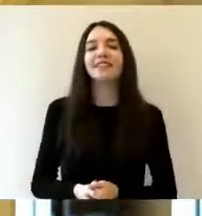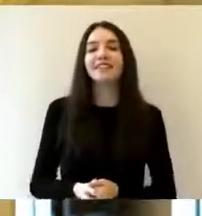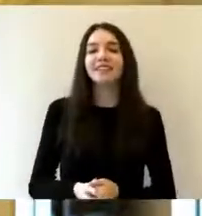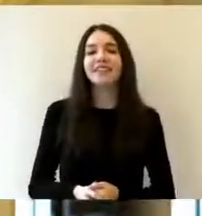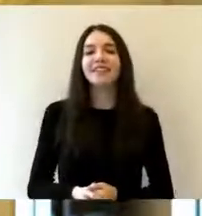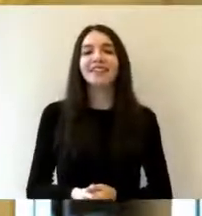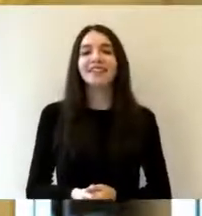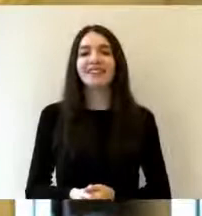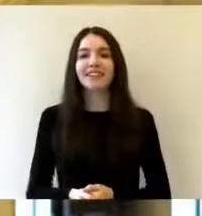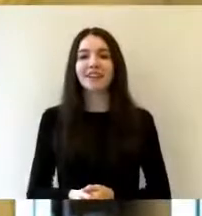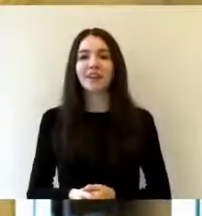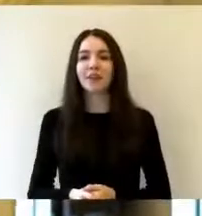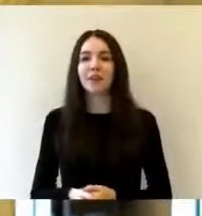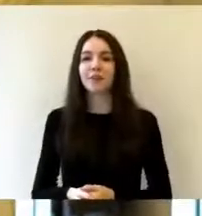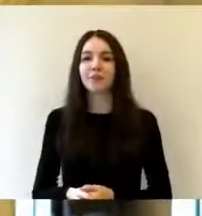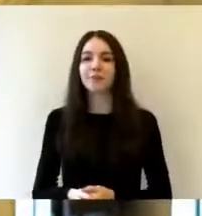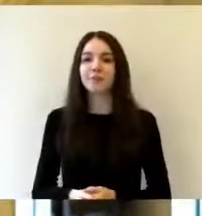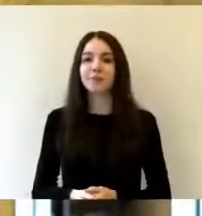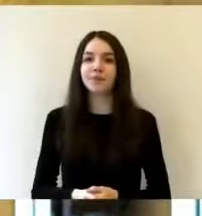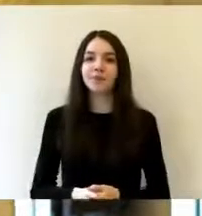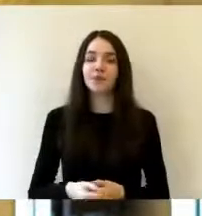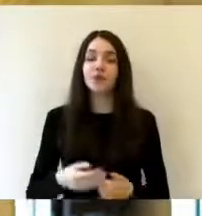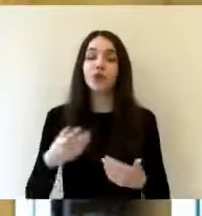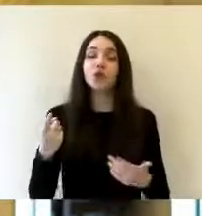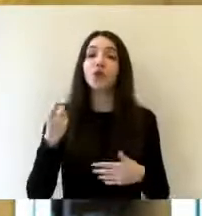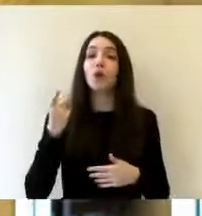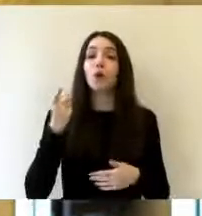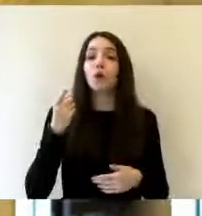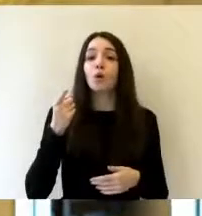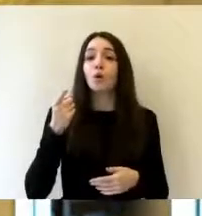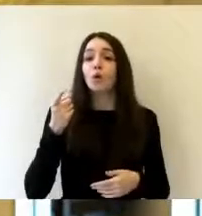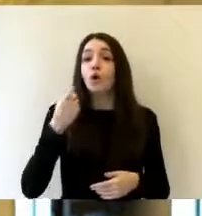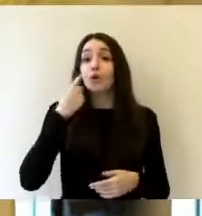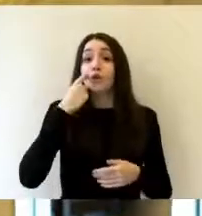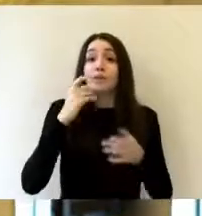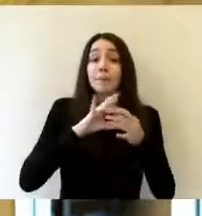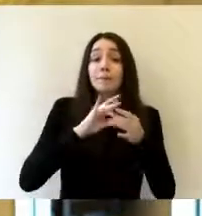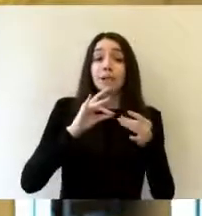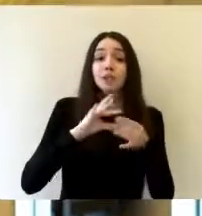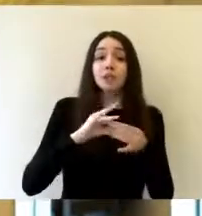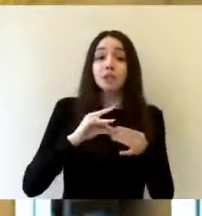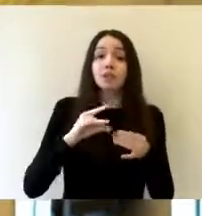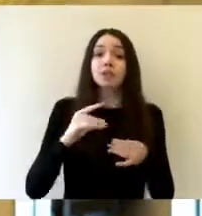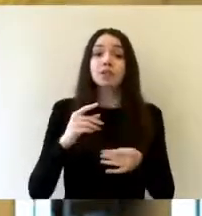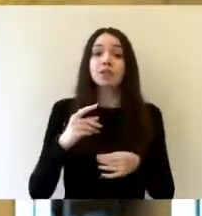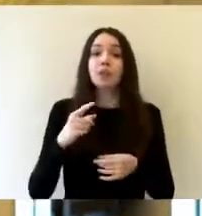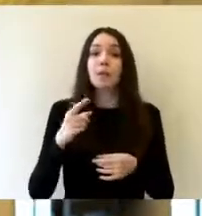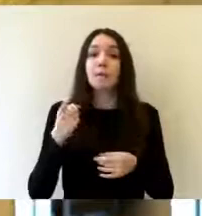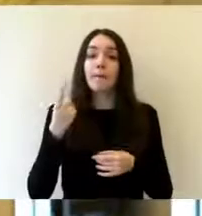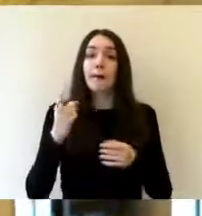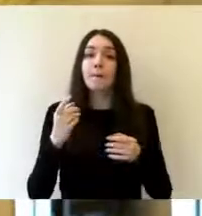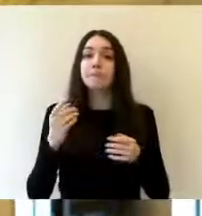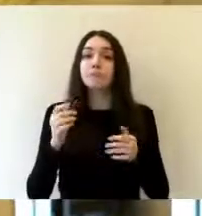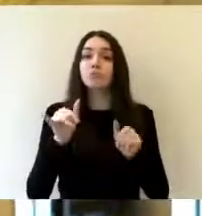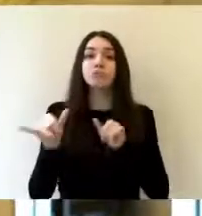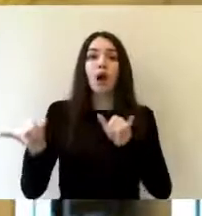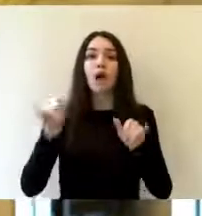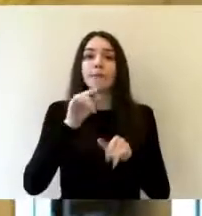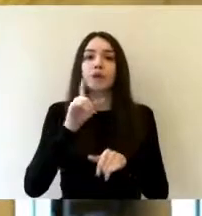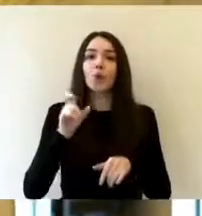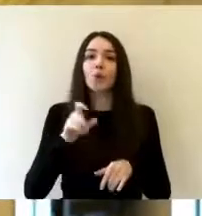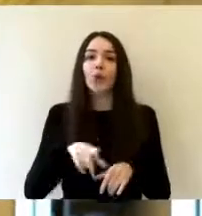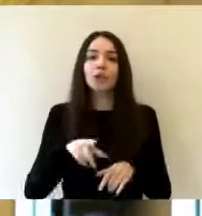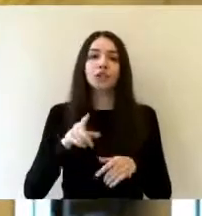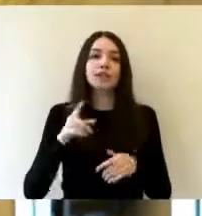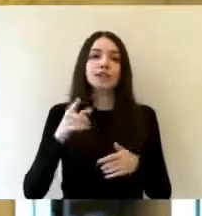So, I'll kick off this Q&A. So one of the things that you had mentioned in your talk is about how one of the most common questions you get is like, what is the biggest piece that